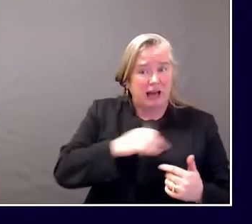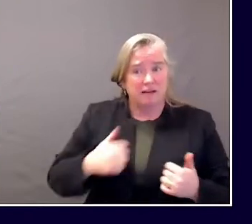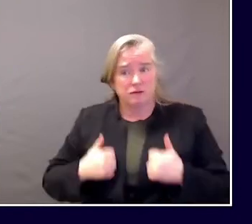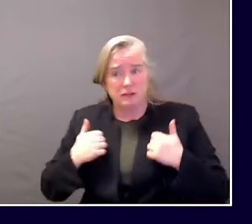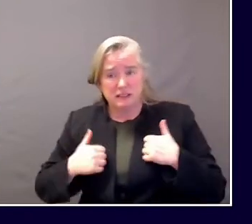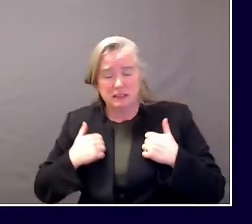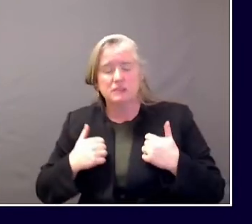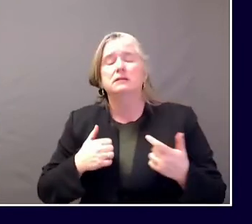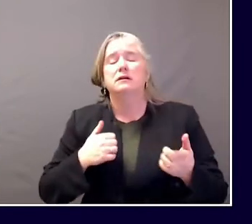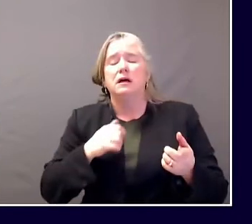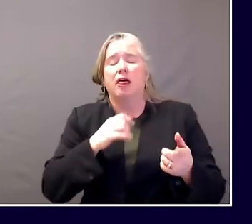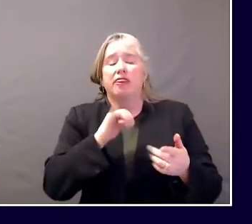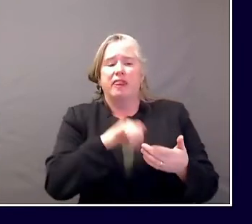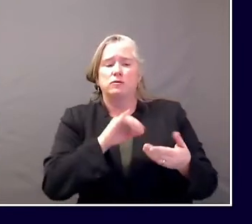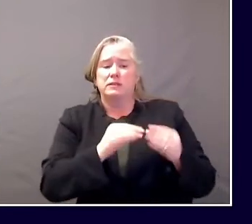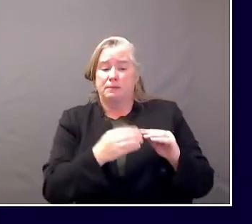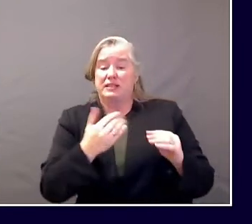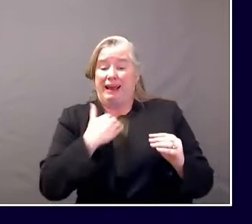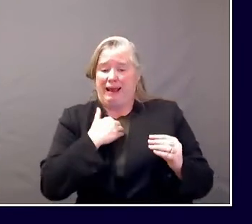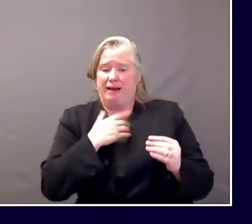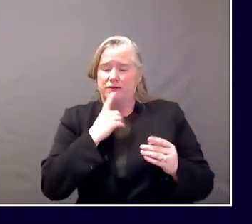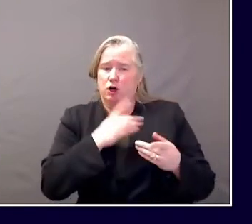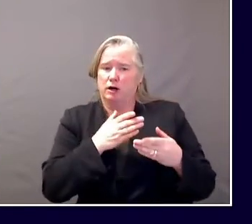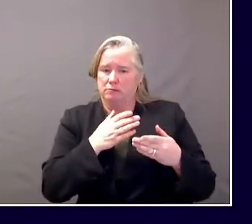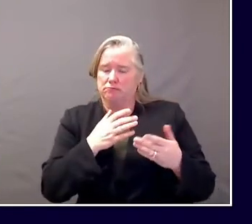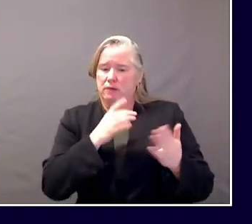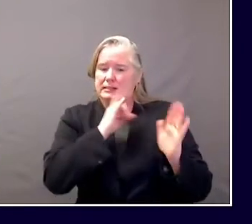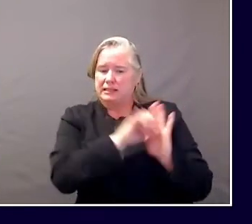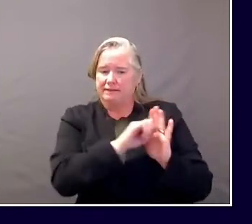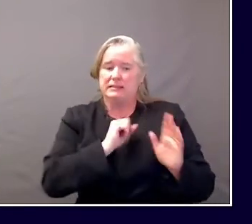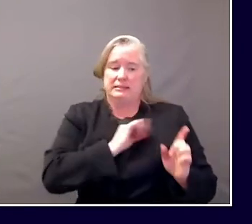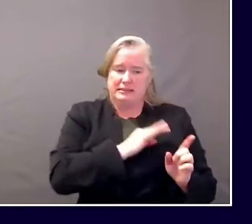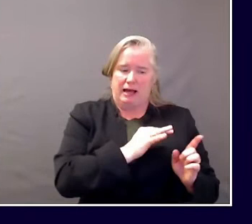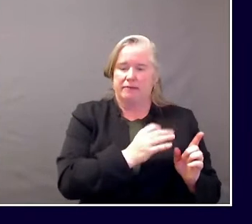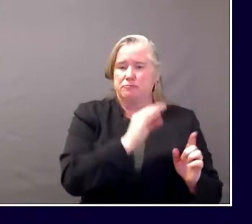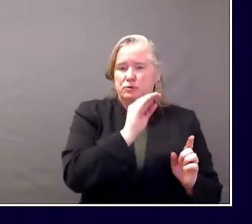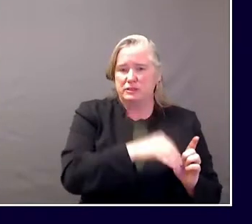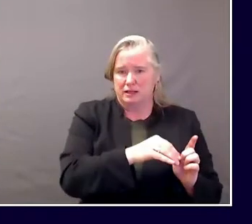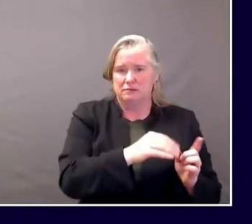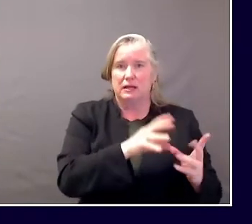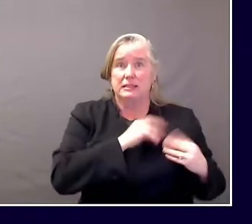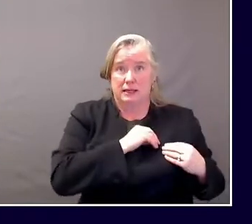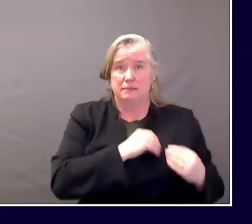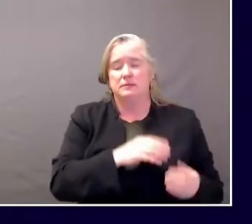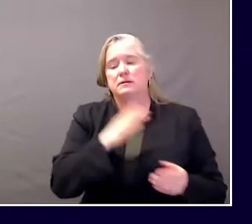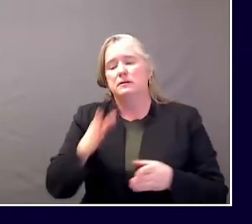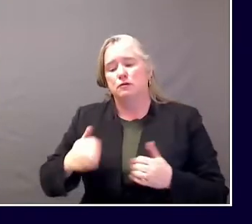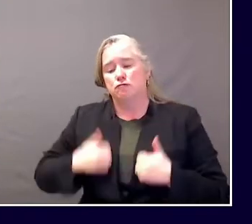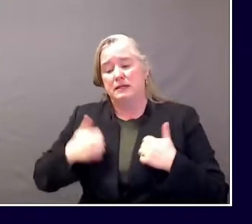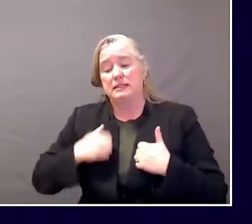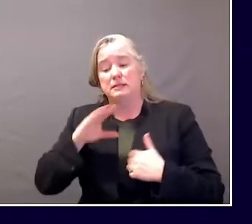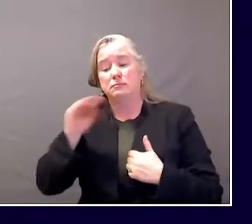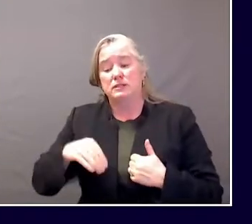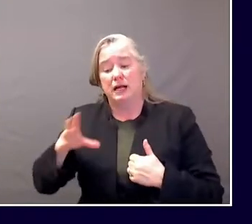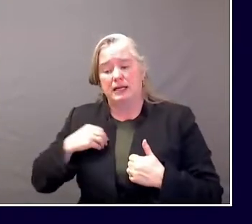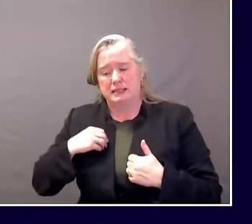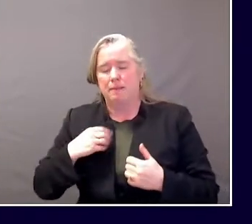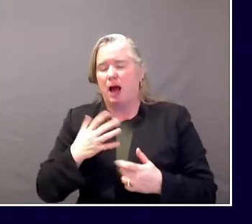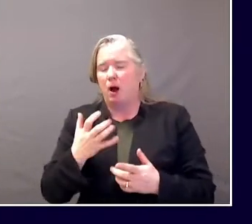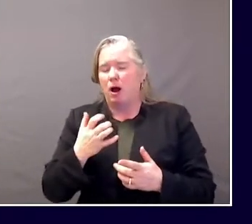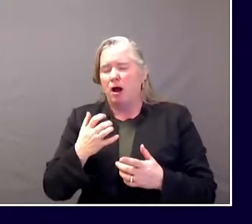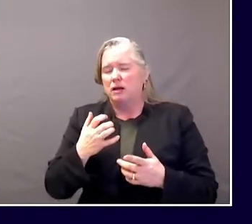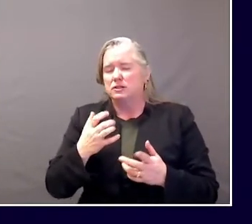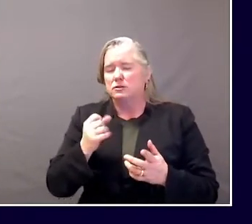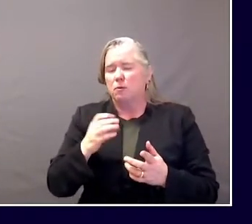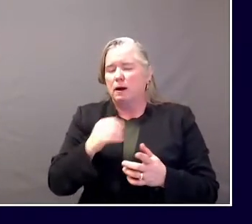both staff and residents. And I want to make sure that what the uptake numbers were not of all residents